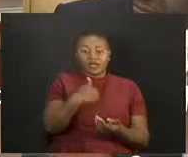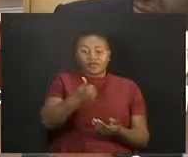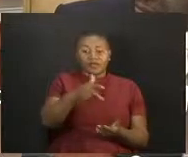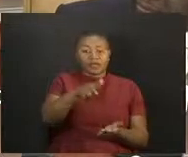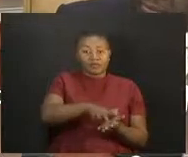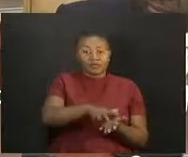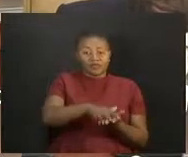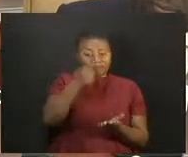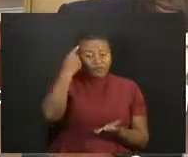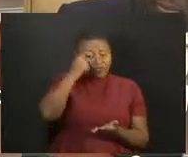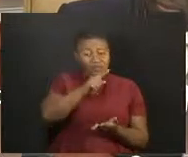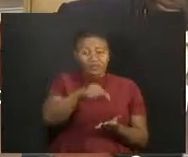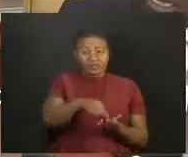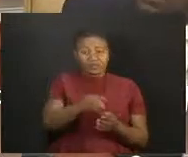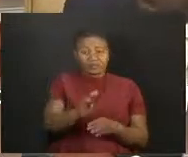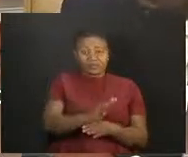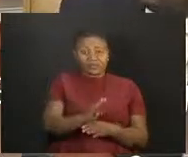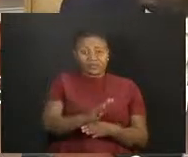know.